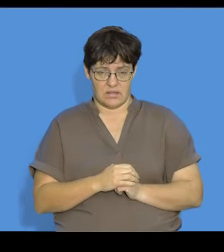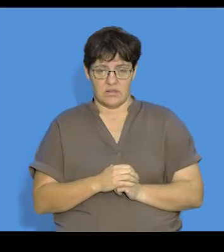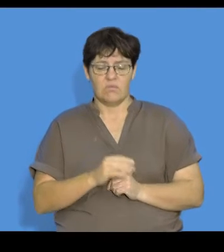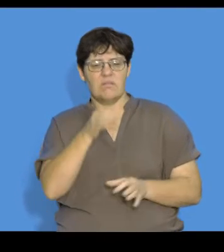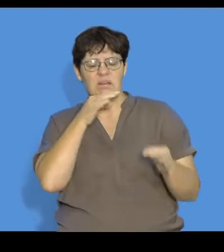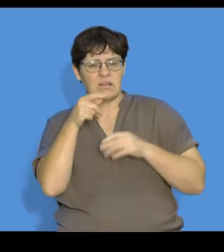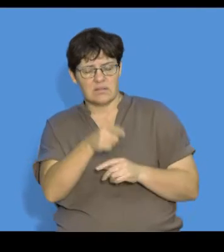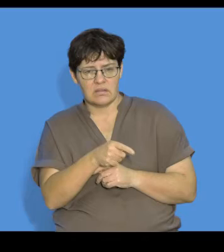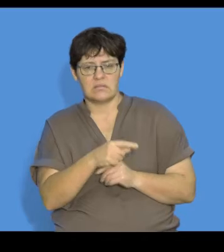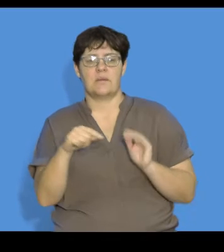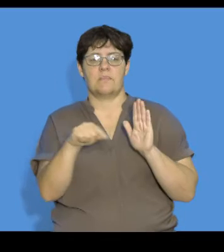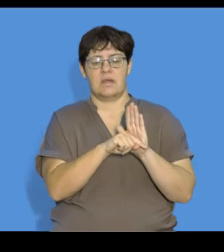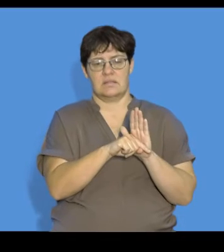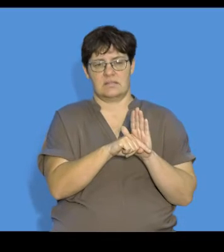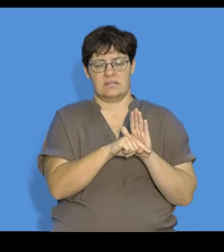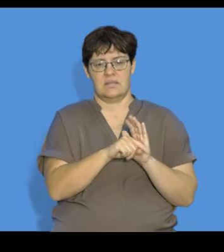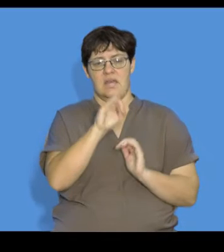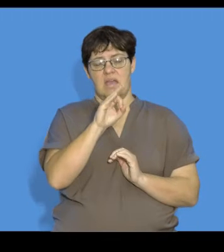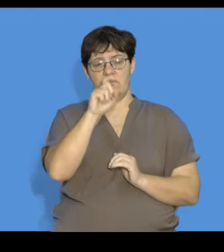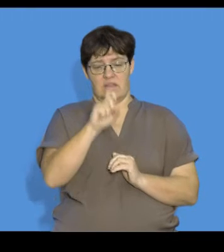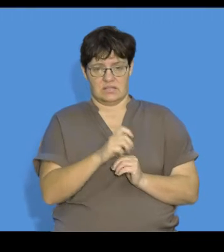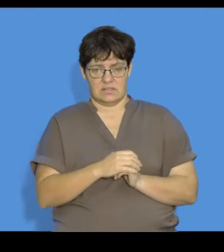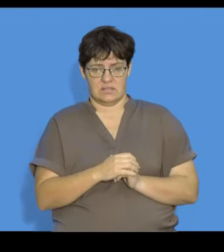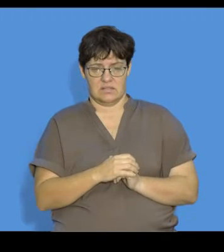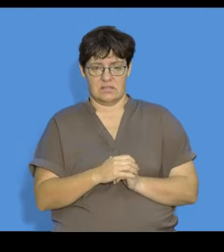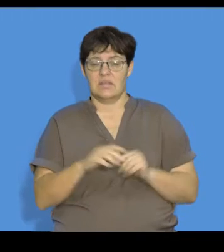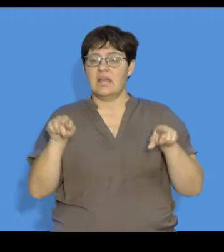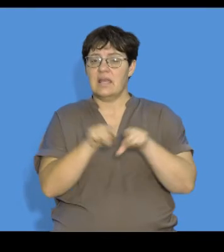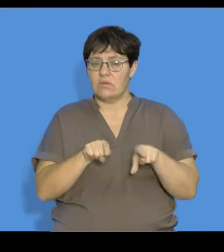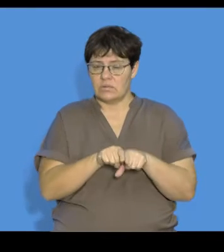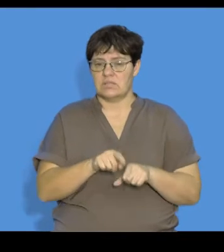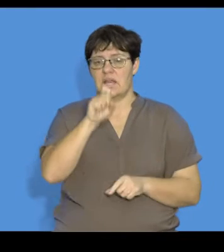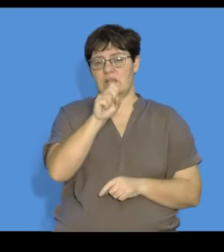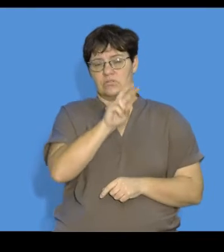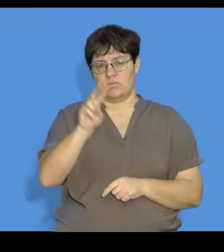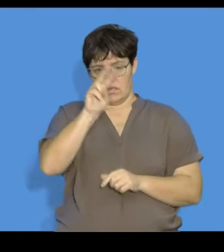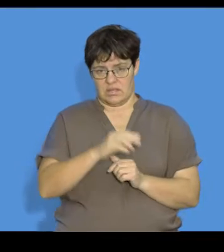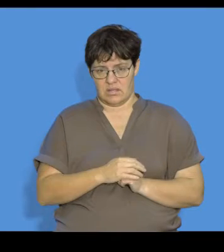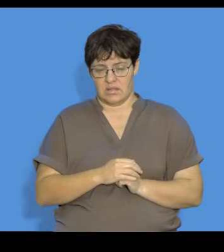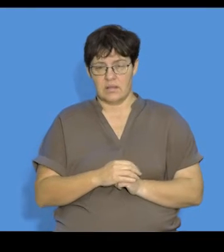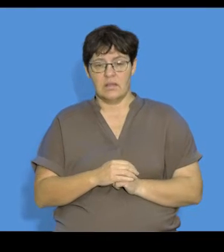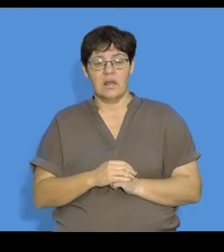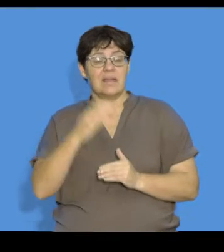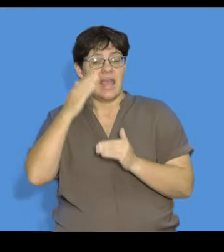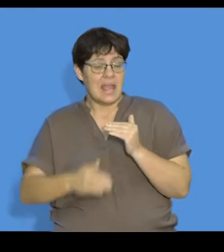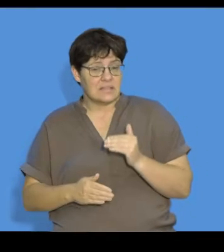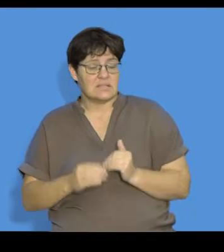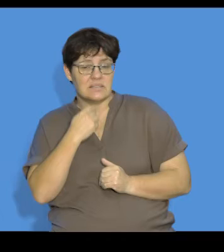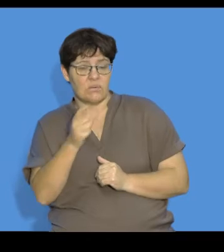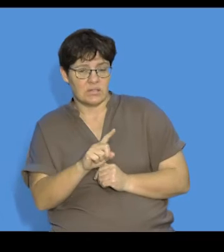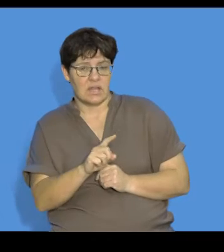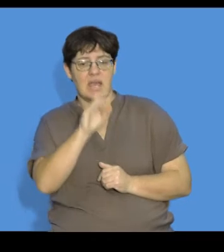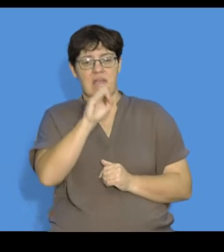this about the x-axis, it will be minus f of x is equals to x squared, which